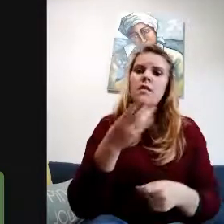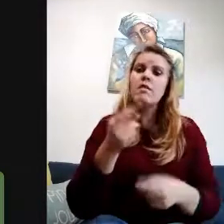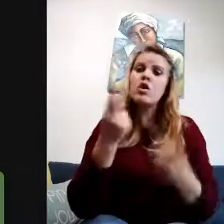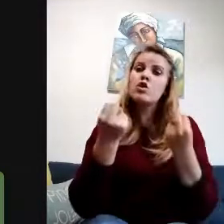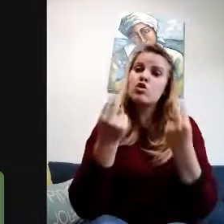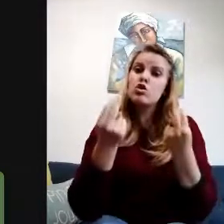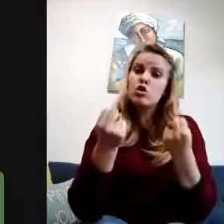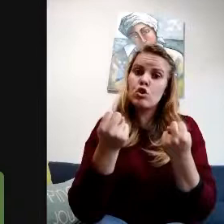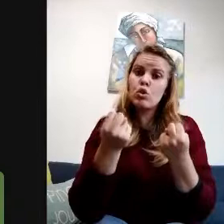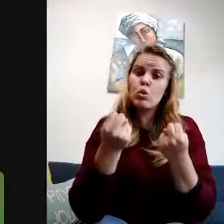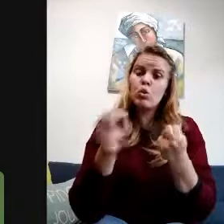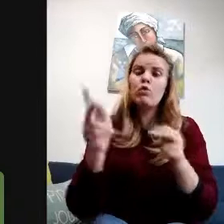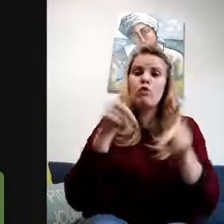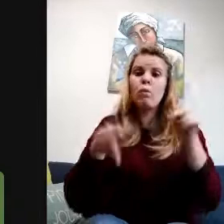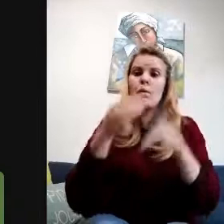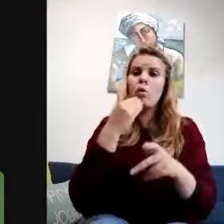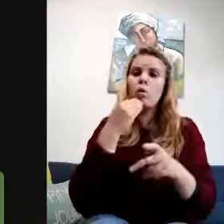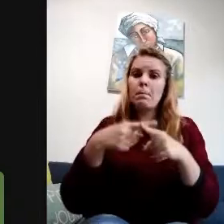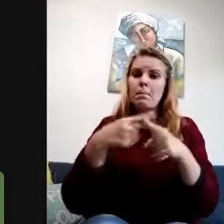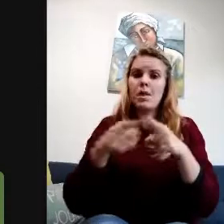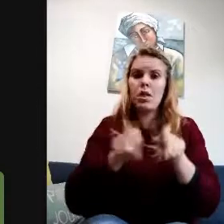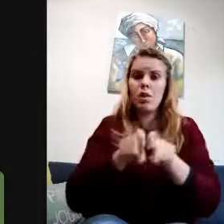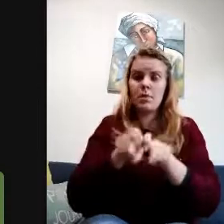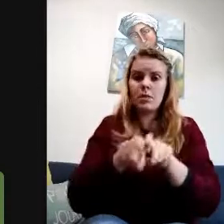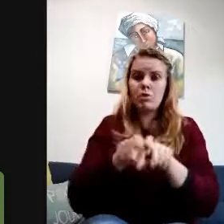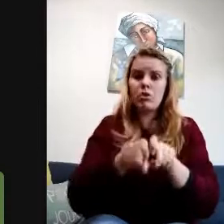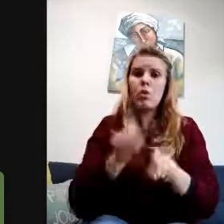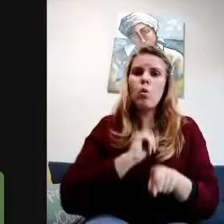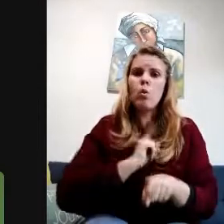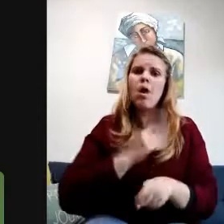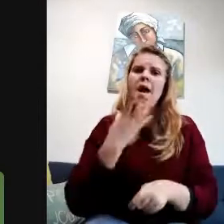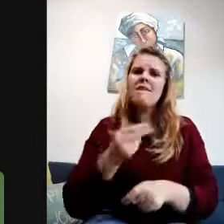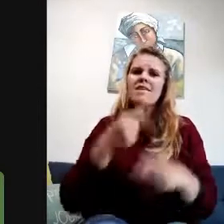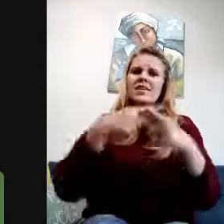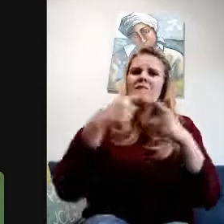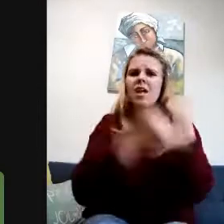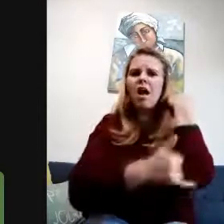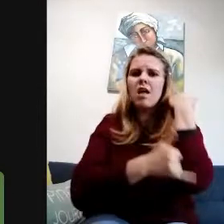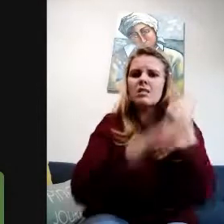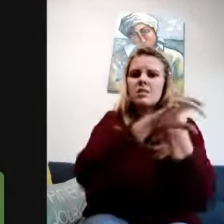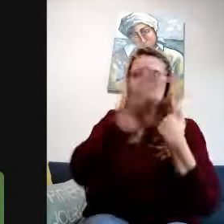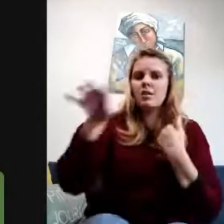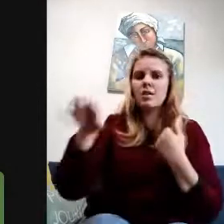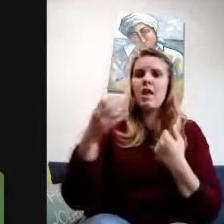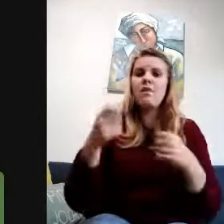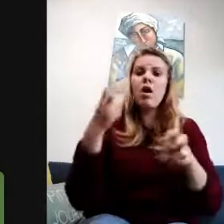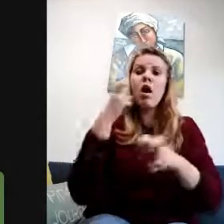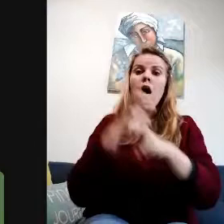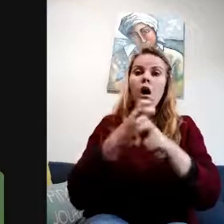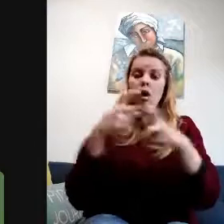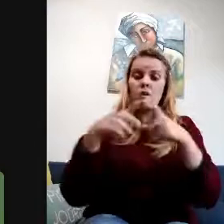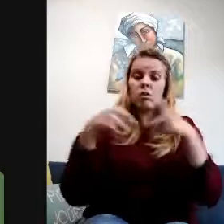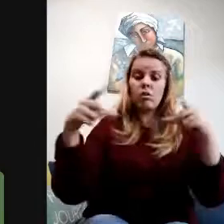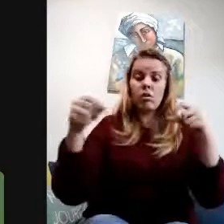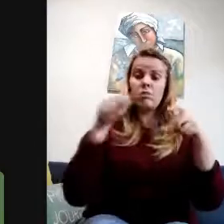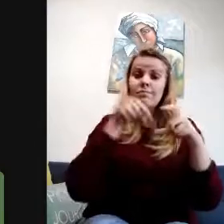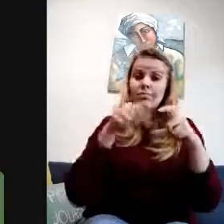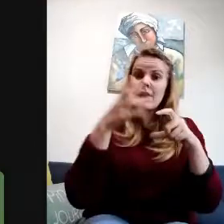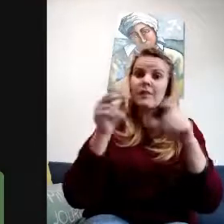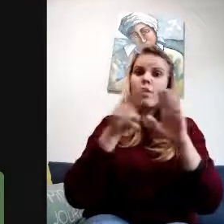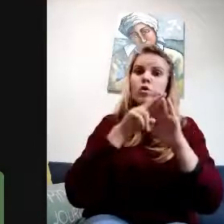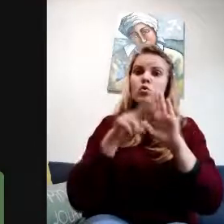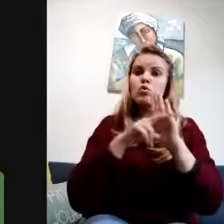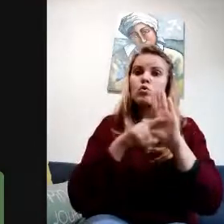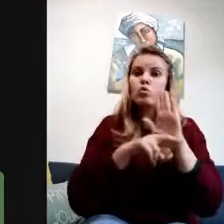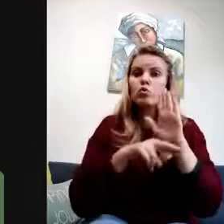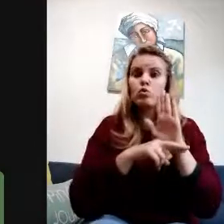playing tournament, because we have a few events around the country. We've drawn up a hard card with rules that are in play at